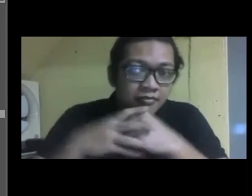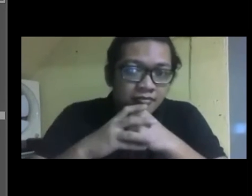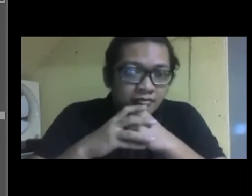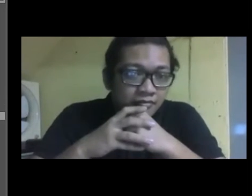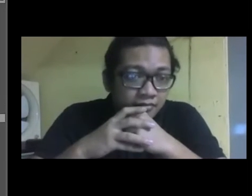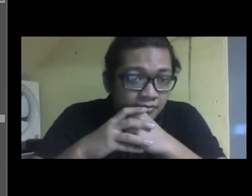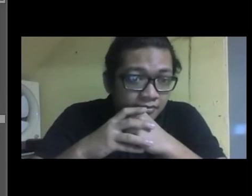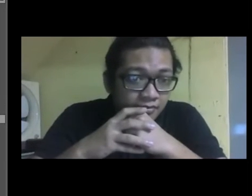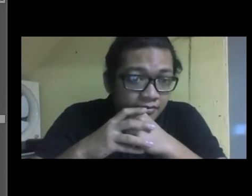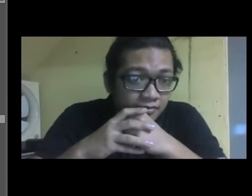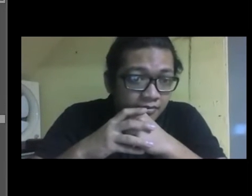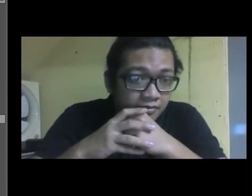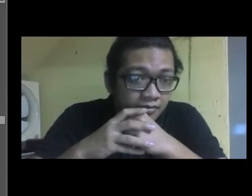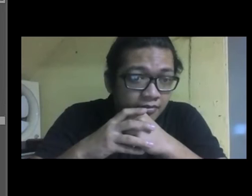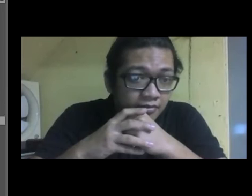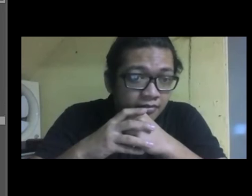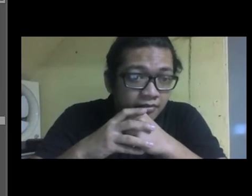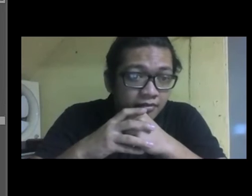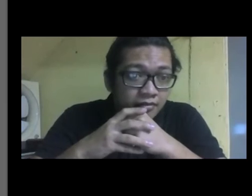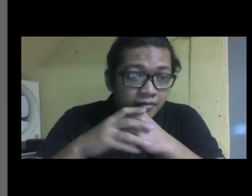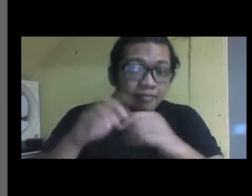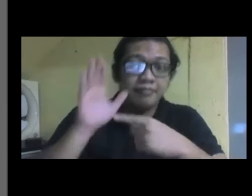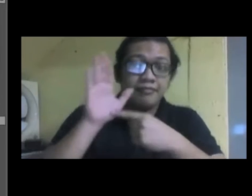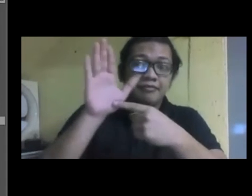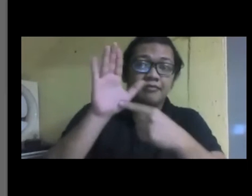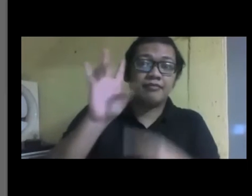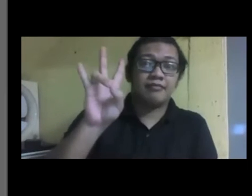All right, we'll go to the next one.